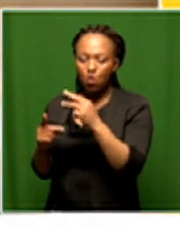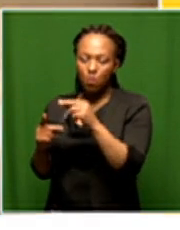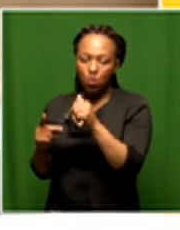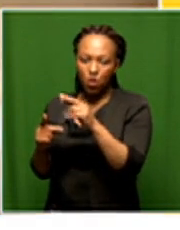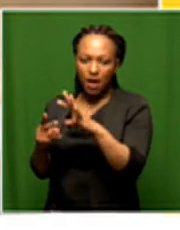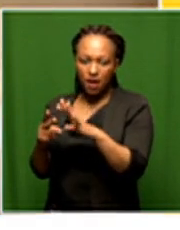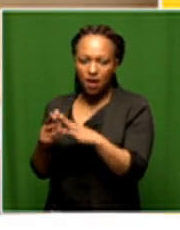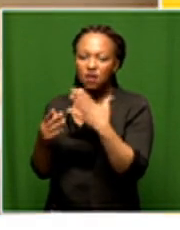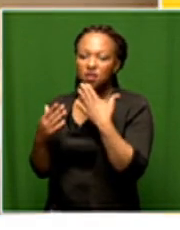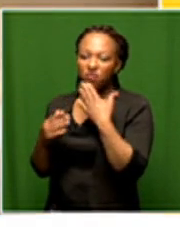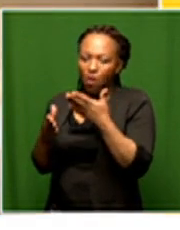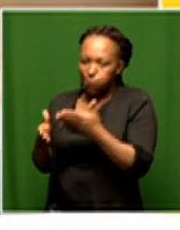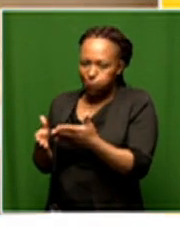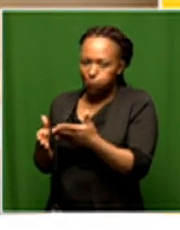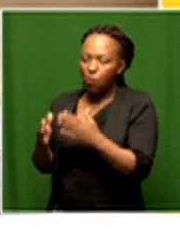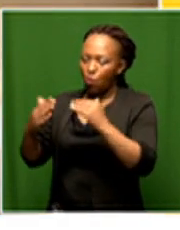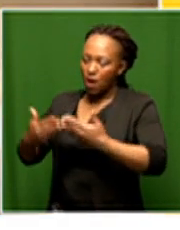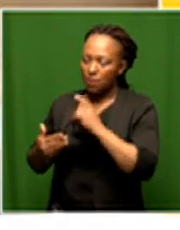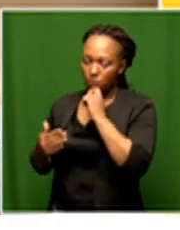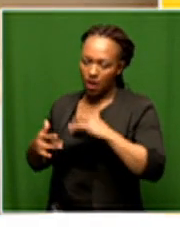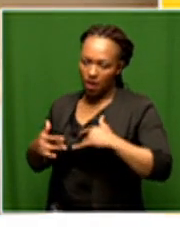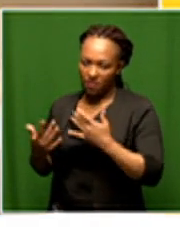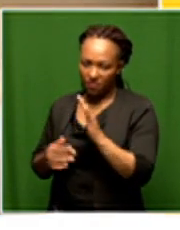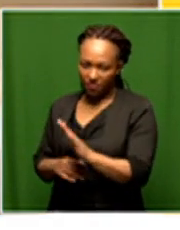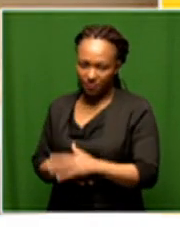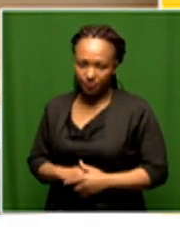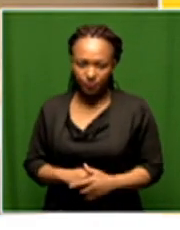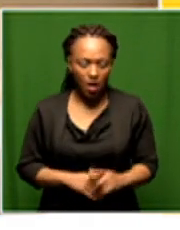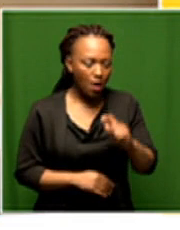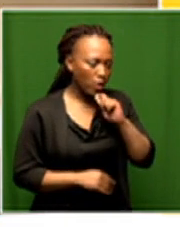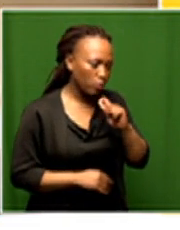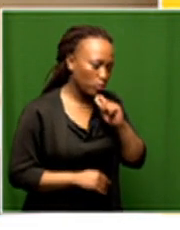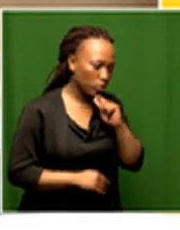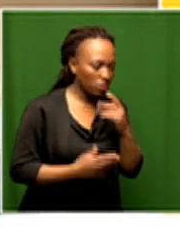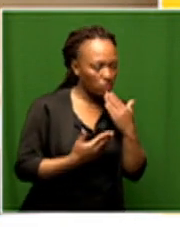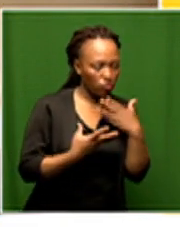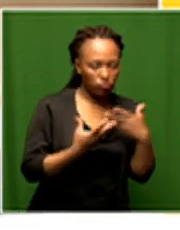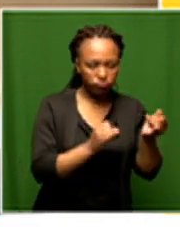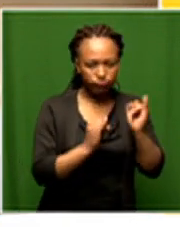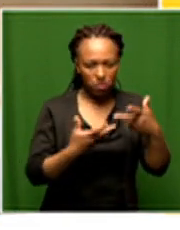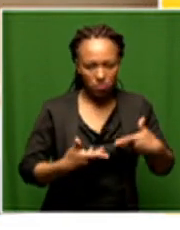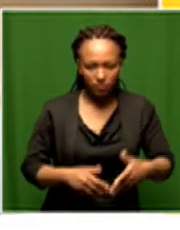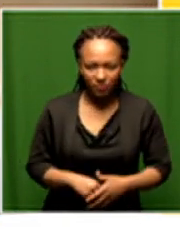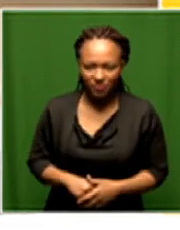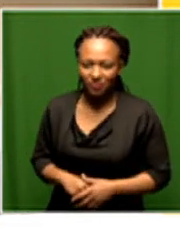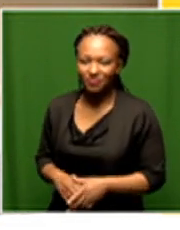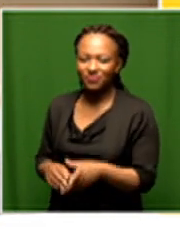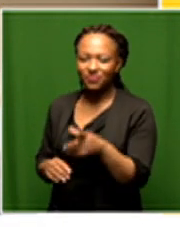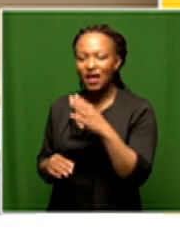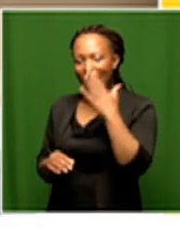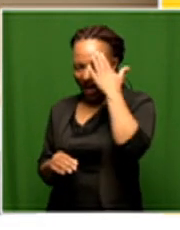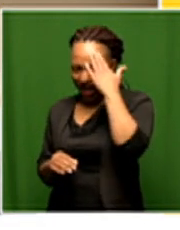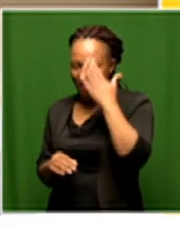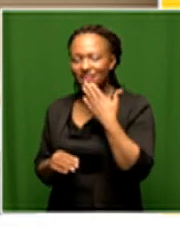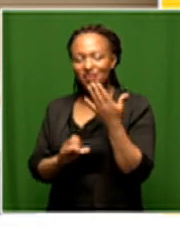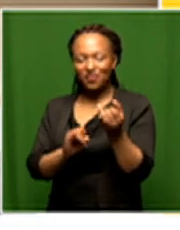to you two. Thank you so much for joining us. Welcome to Morning Live. Morning. Thanks for having us. Hi. Thanks for having us. It's